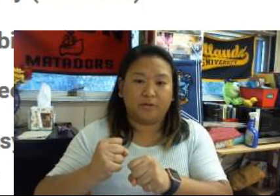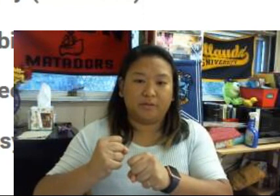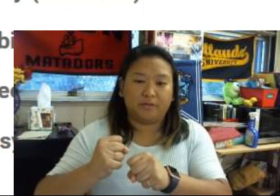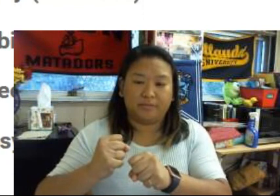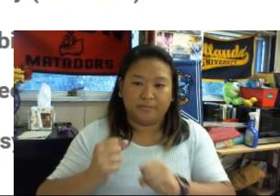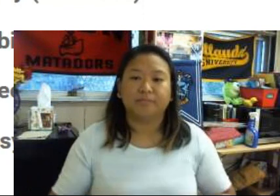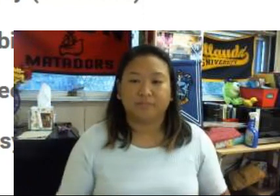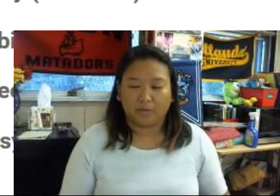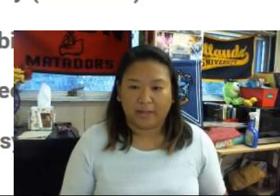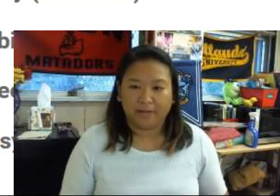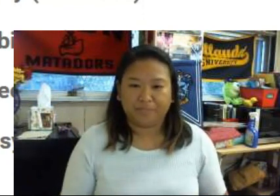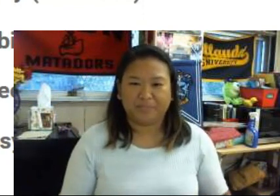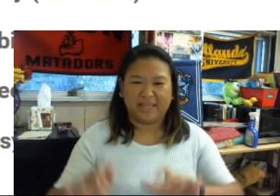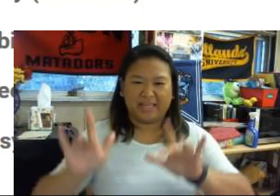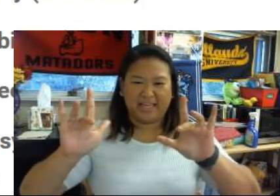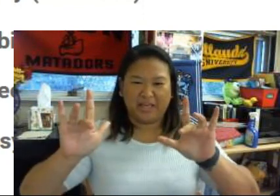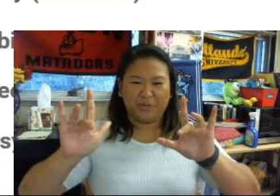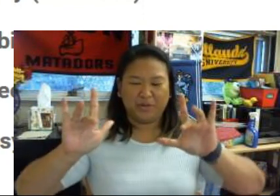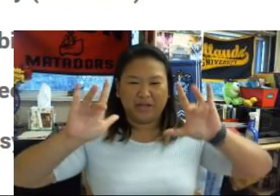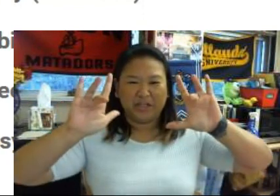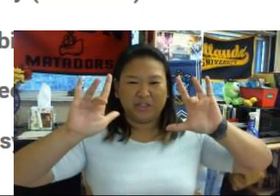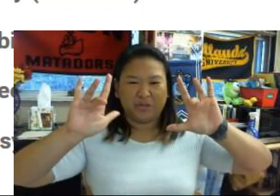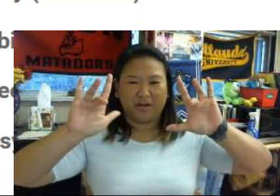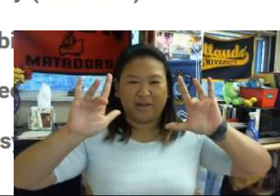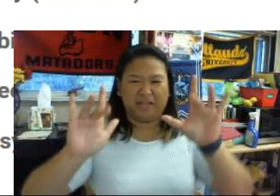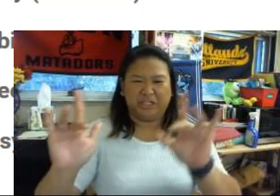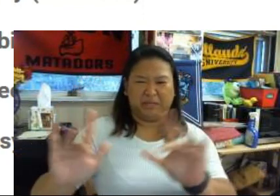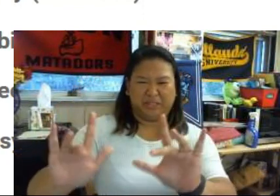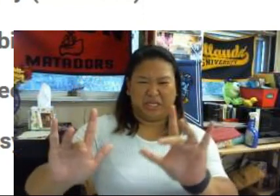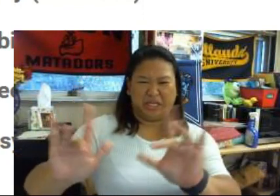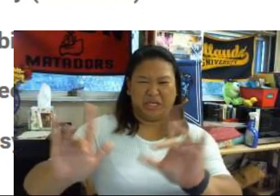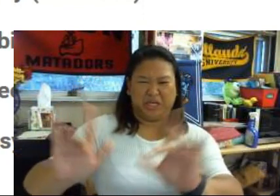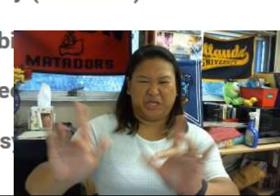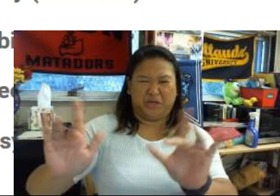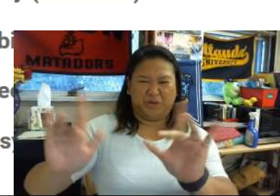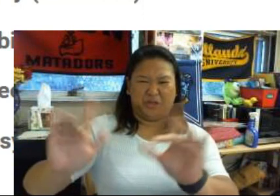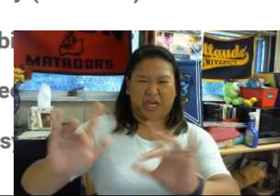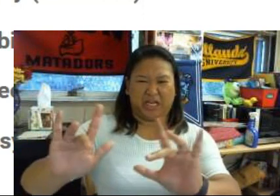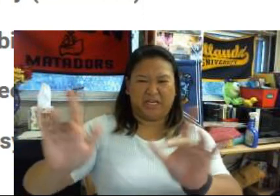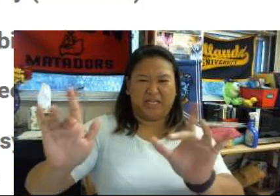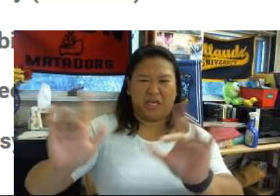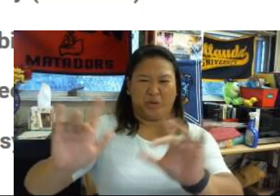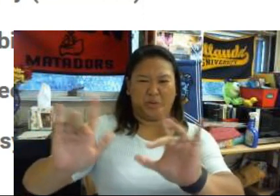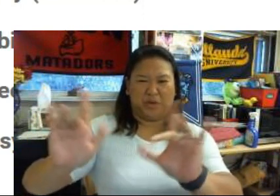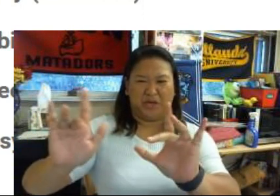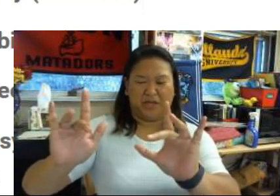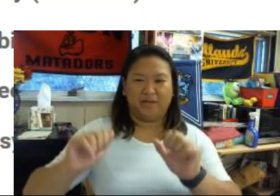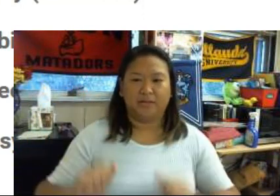Flavorful. Okay. Ew. 25 handshakes. Ew. Shake.